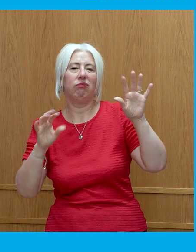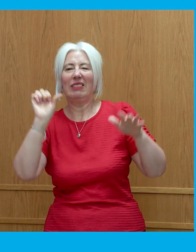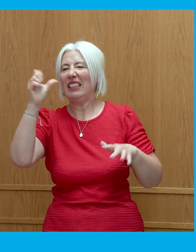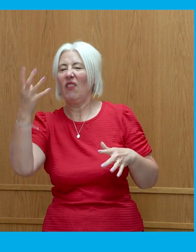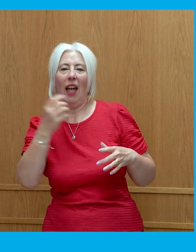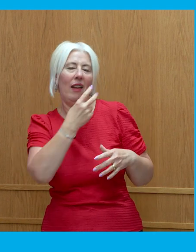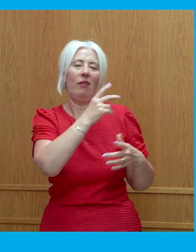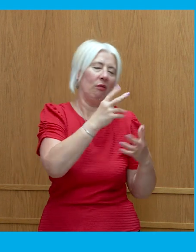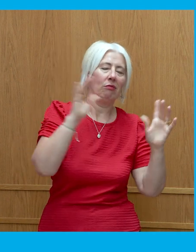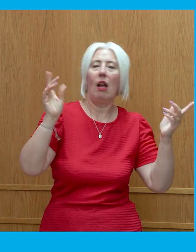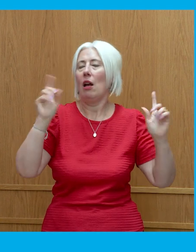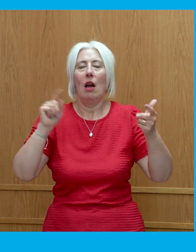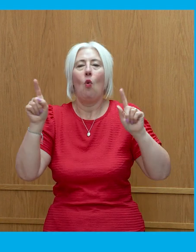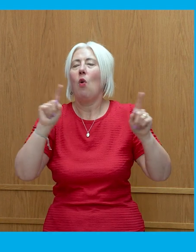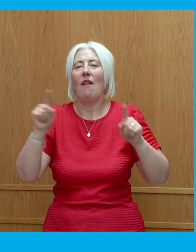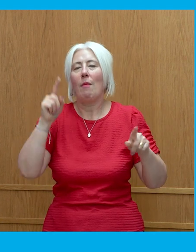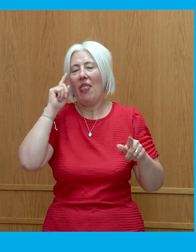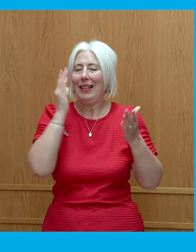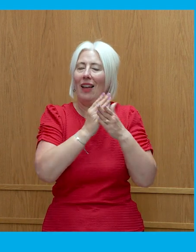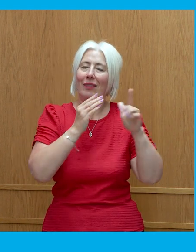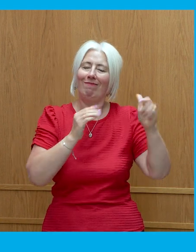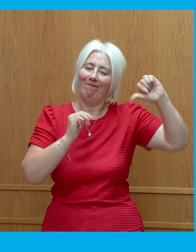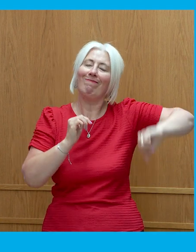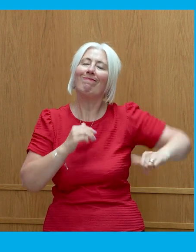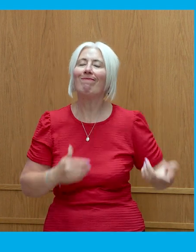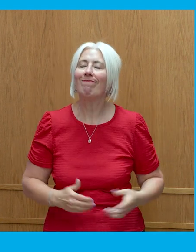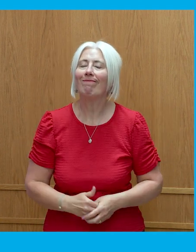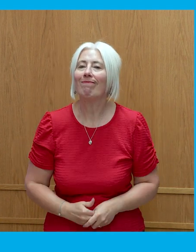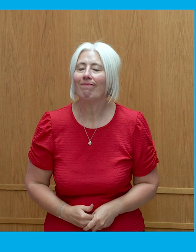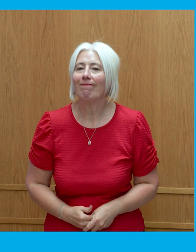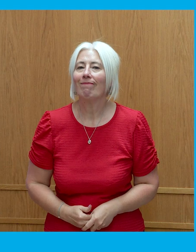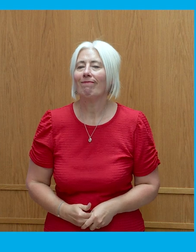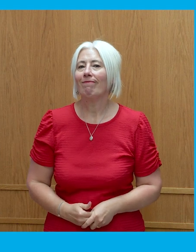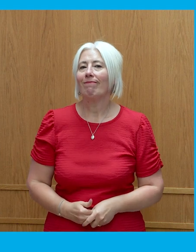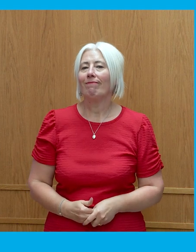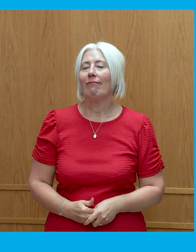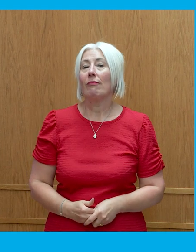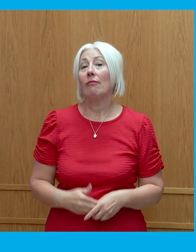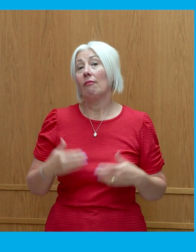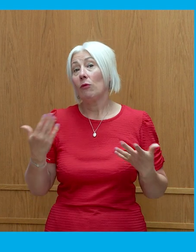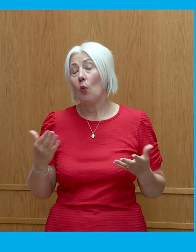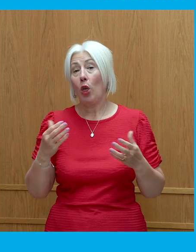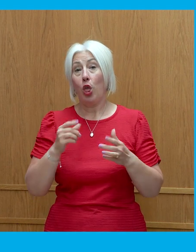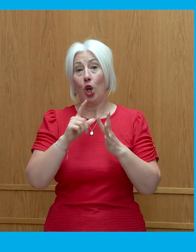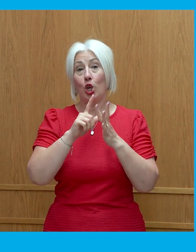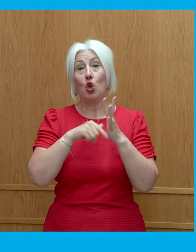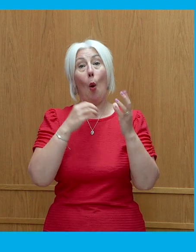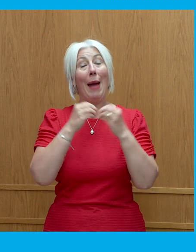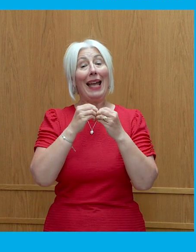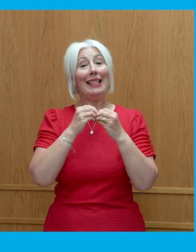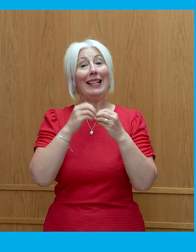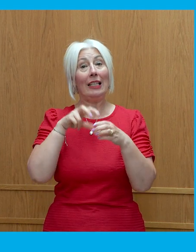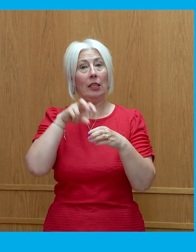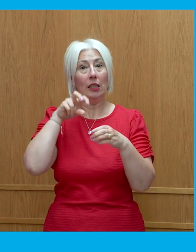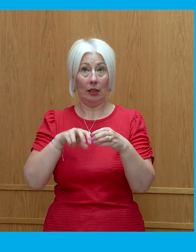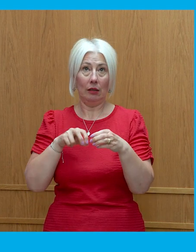that probabilistically it's Trump's to lose. And what, I mean, with Biden standing down